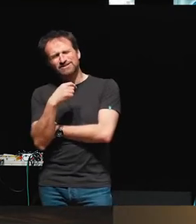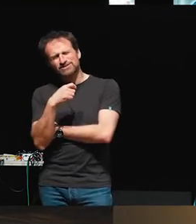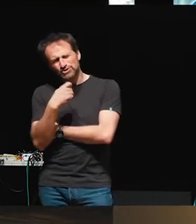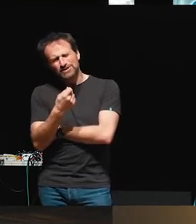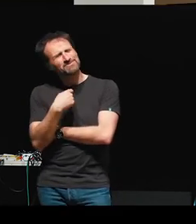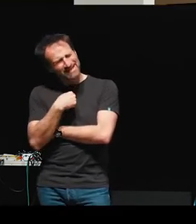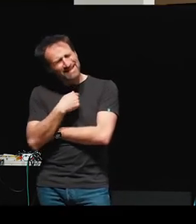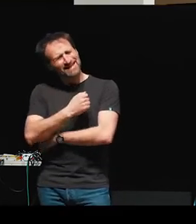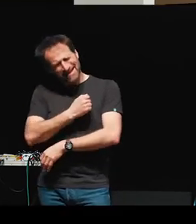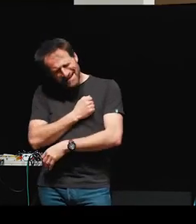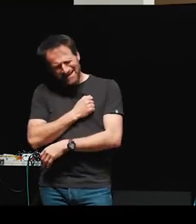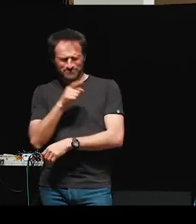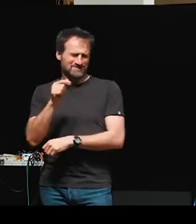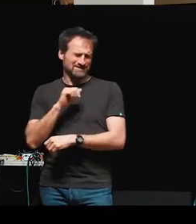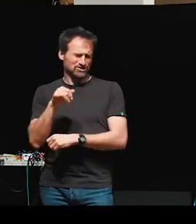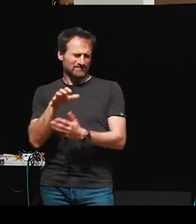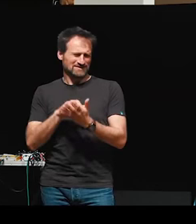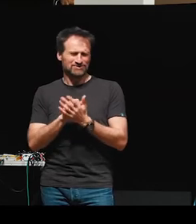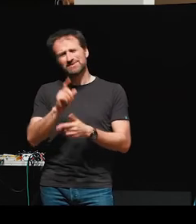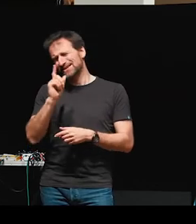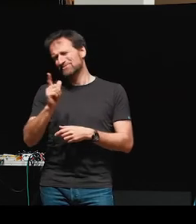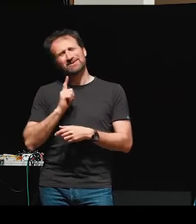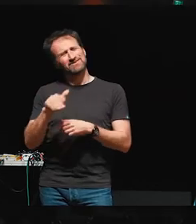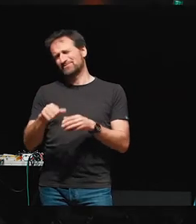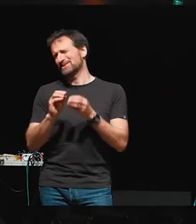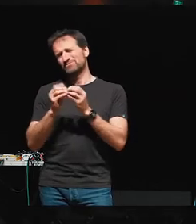JavaScript, but we have a problem.